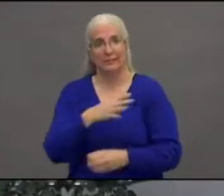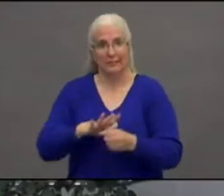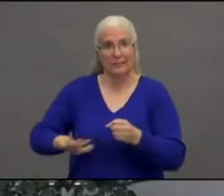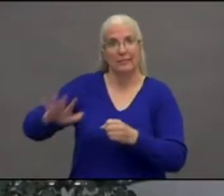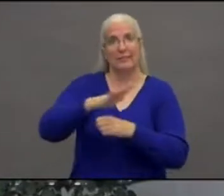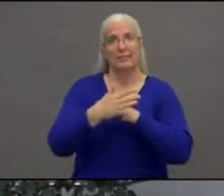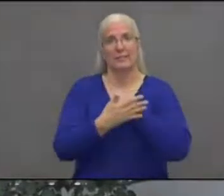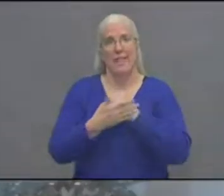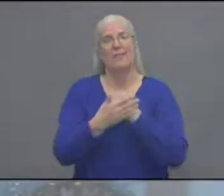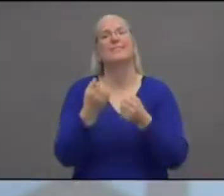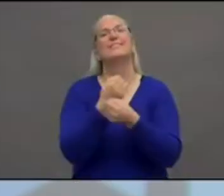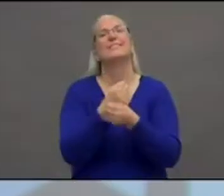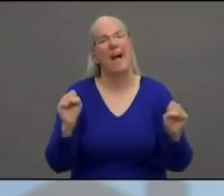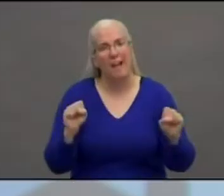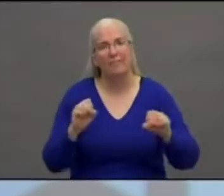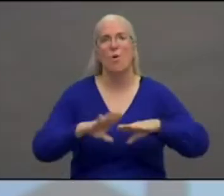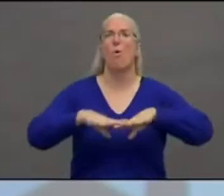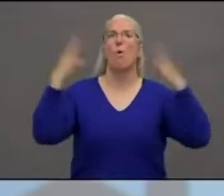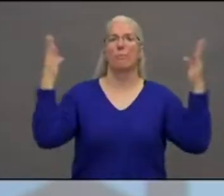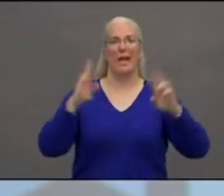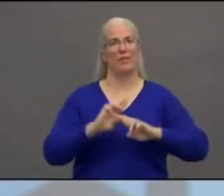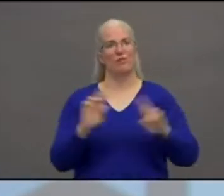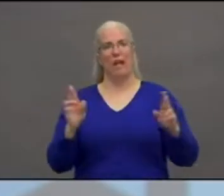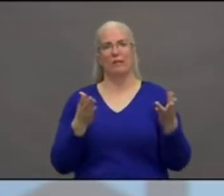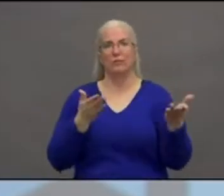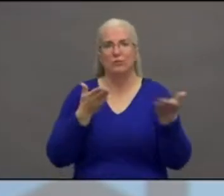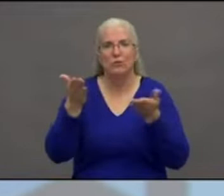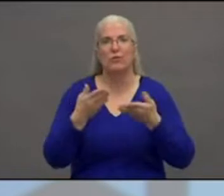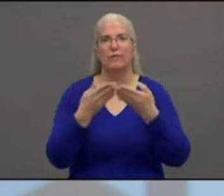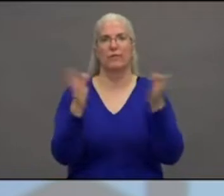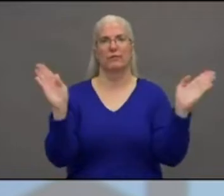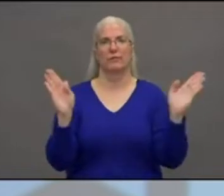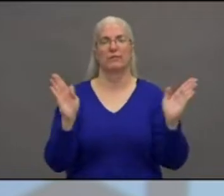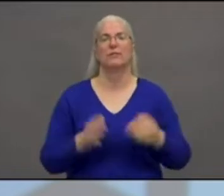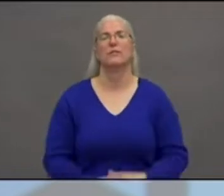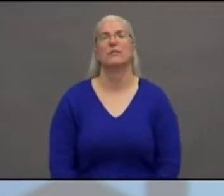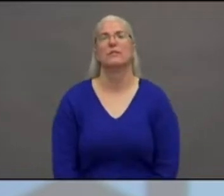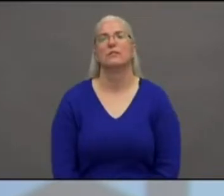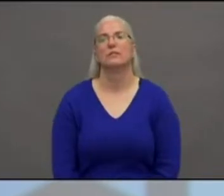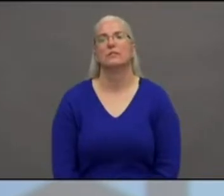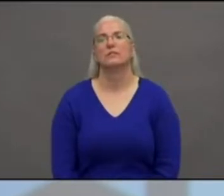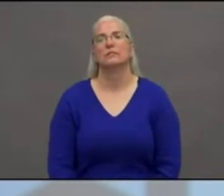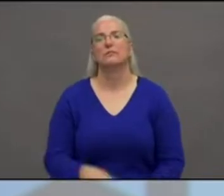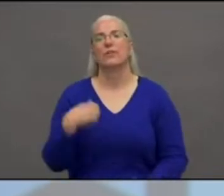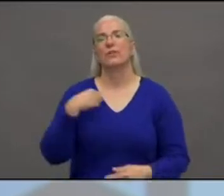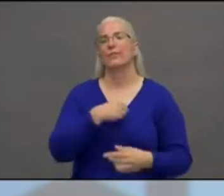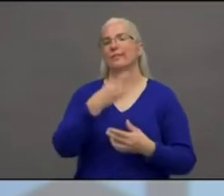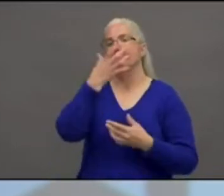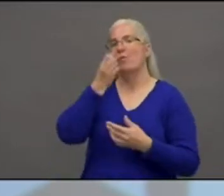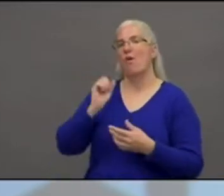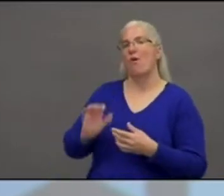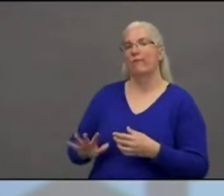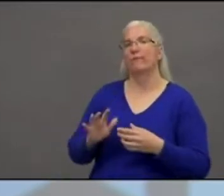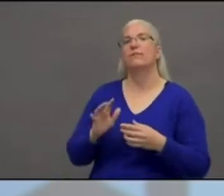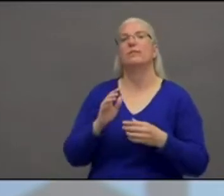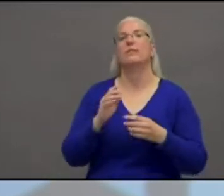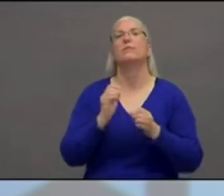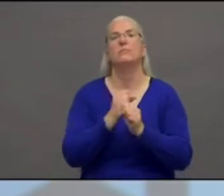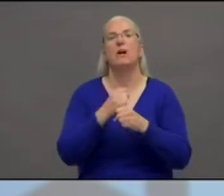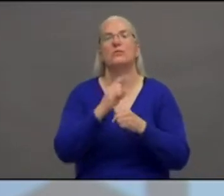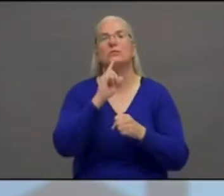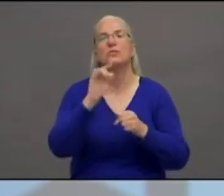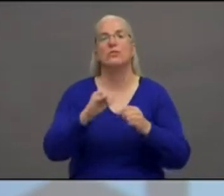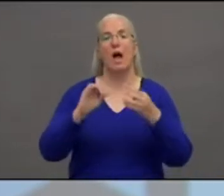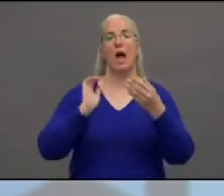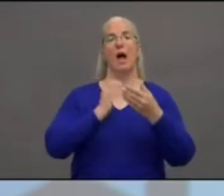open, and ready to serve the public. We have removed our face coverings to make sure that we can